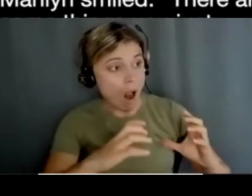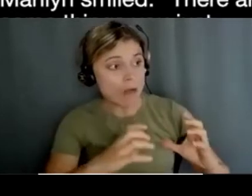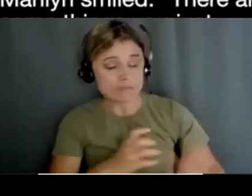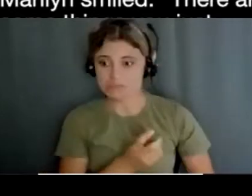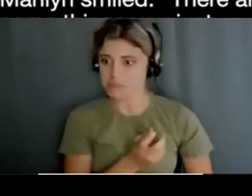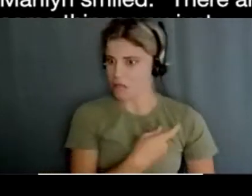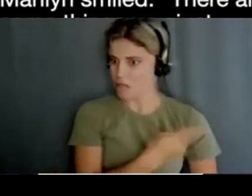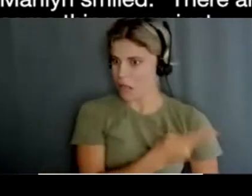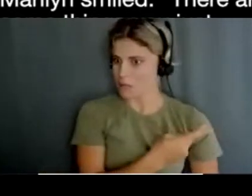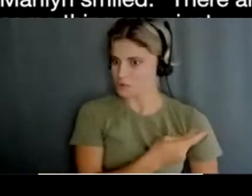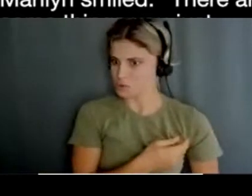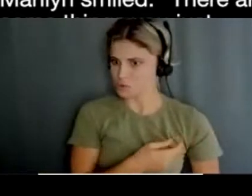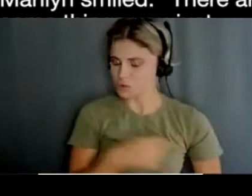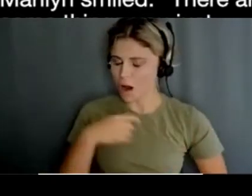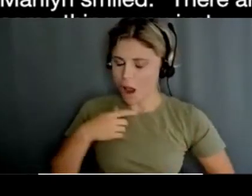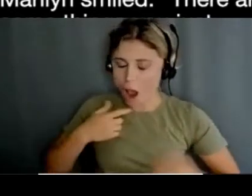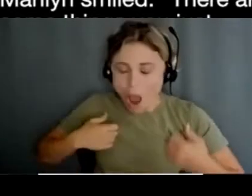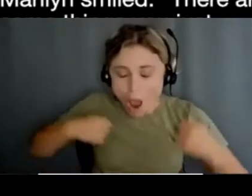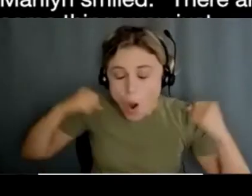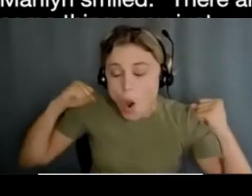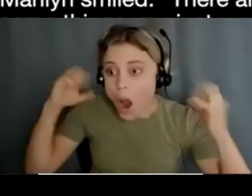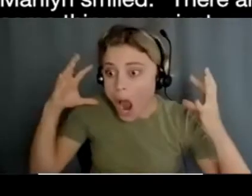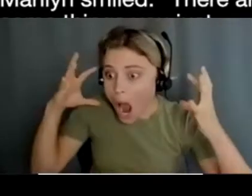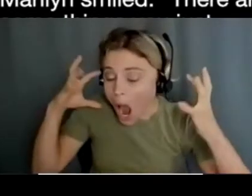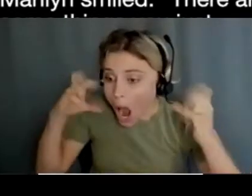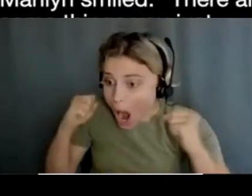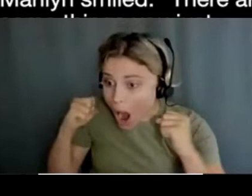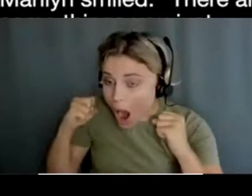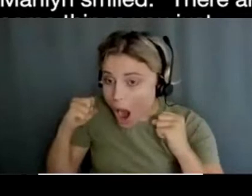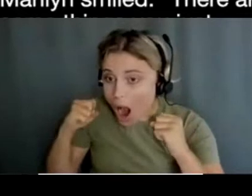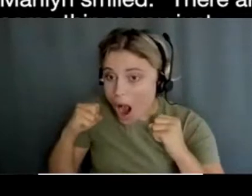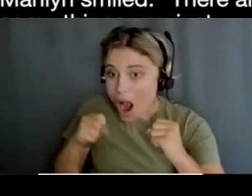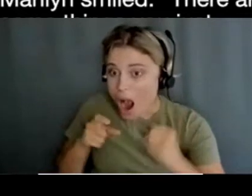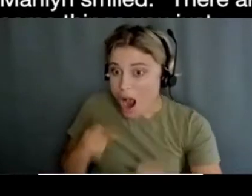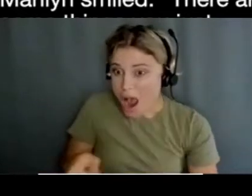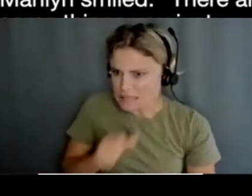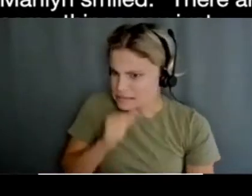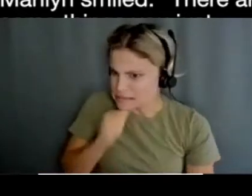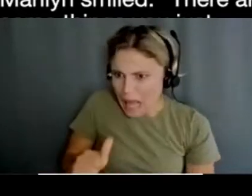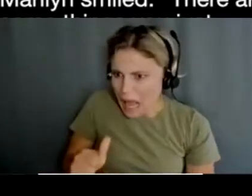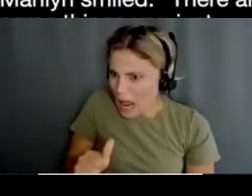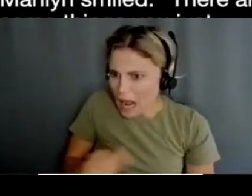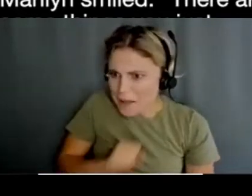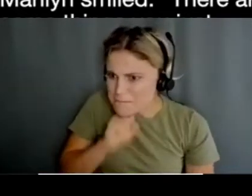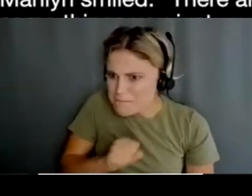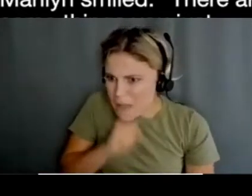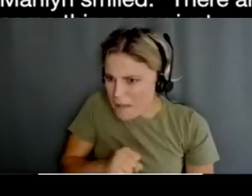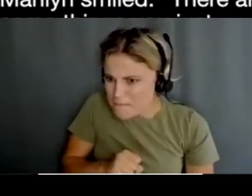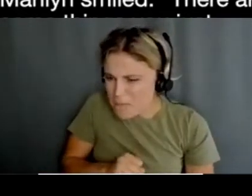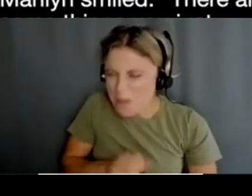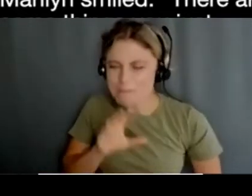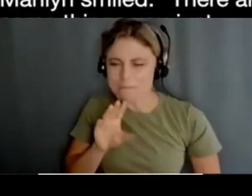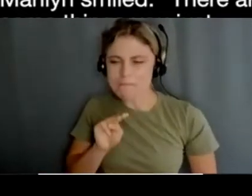were truly astonished. "That is not a pebble," said Marilyn, who knew